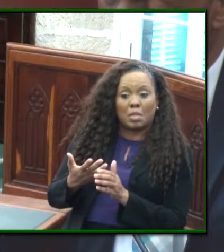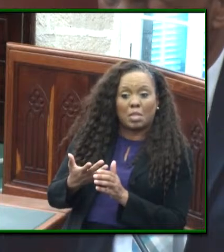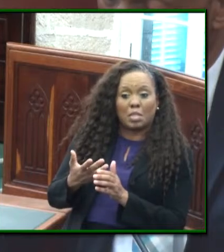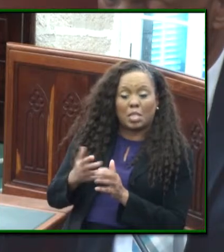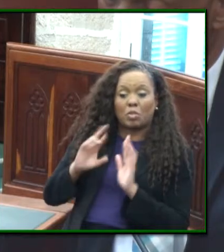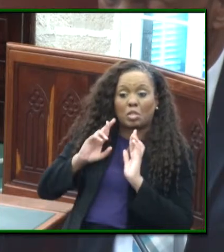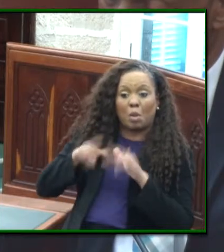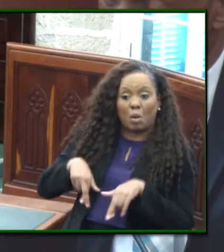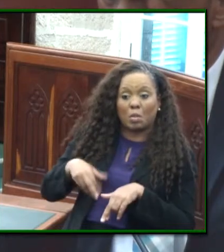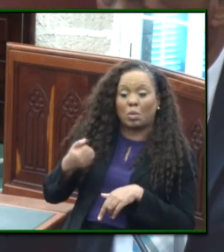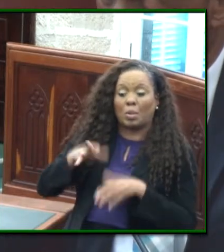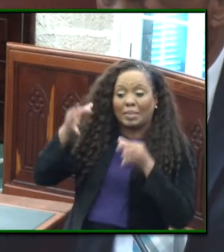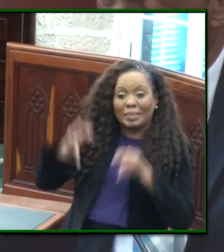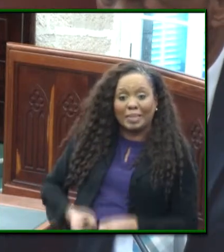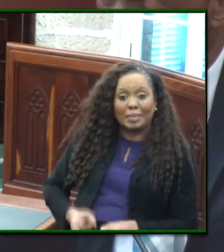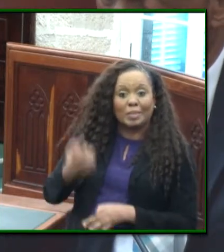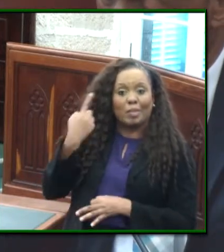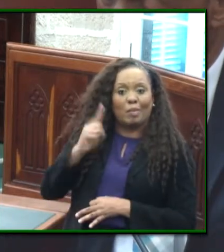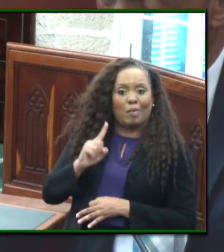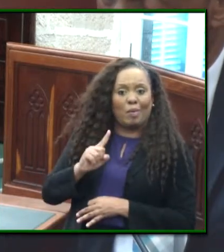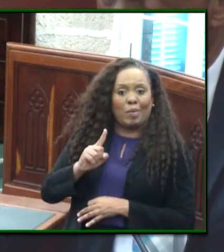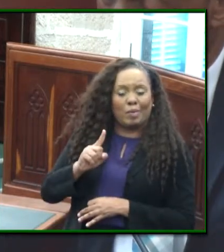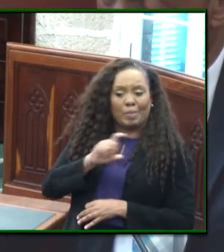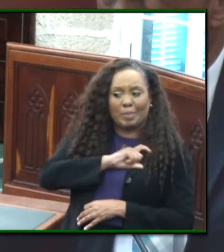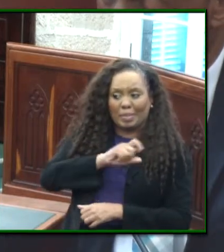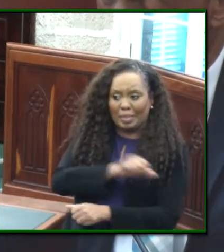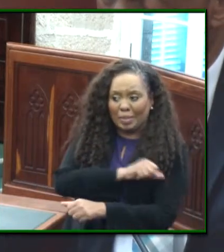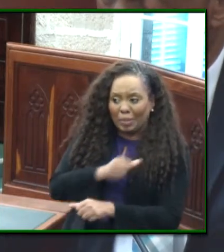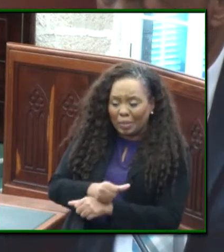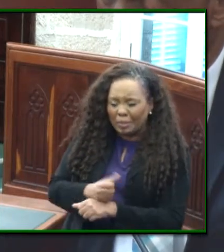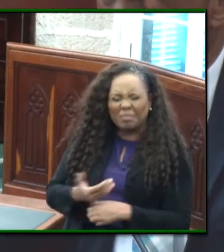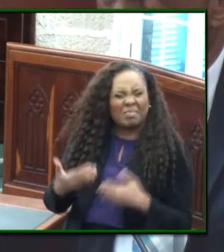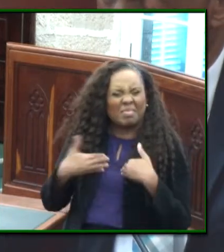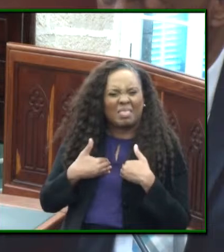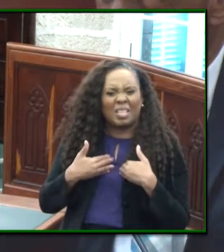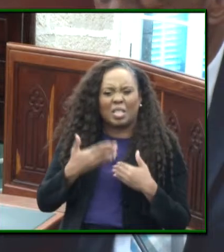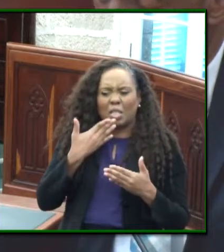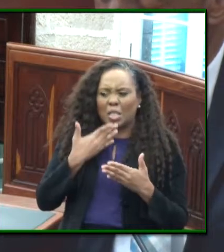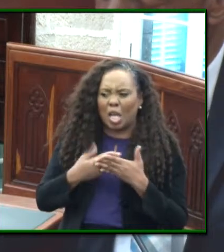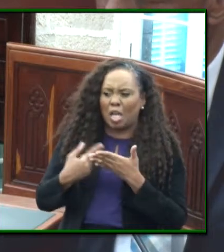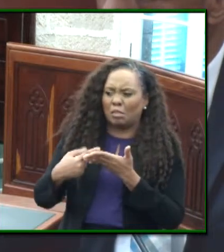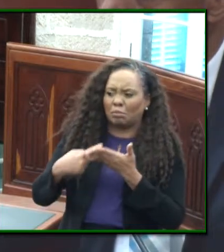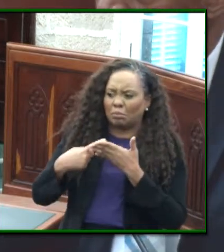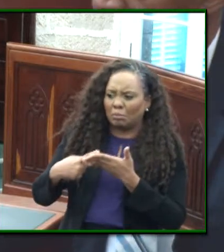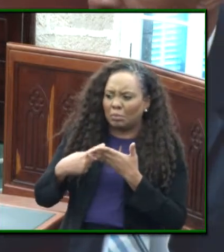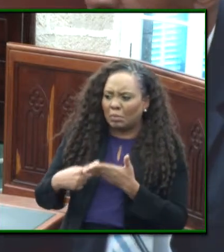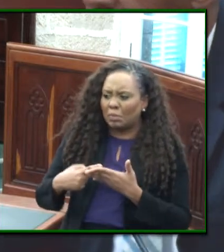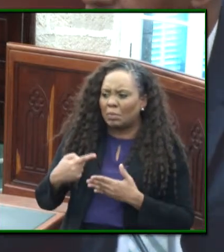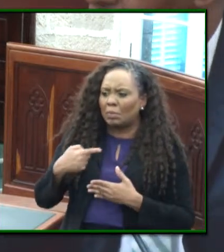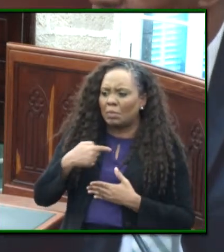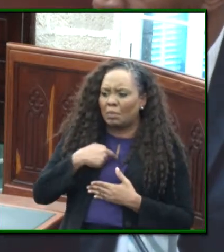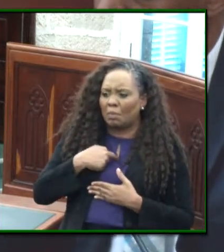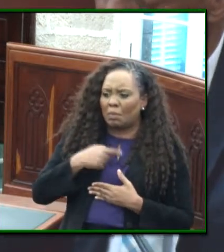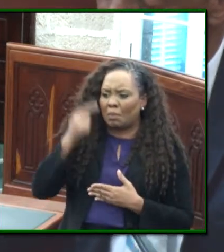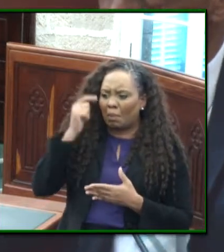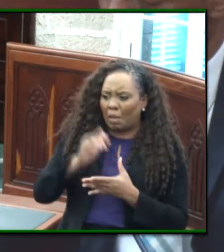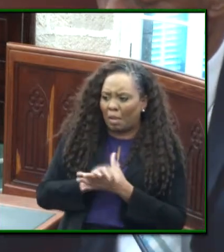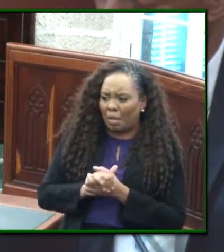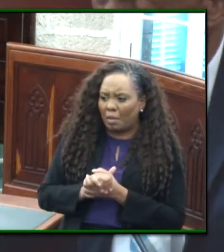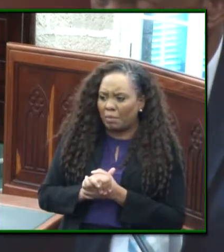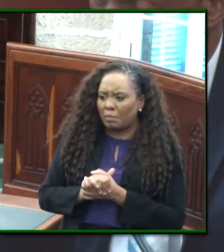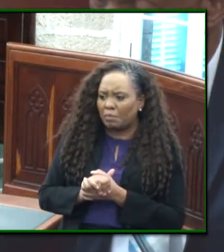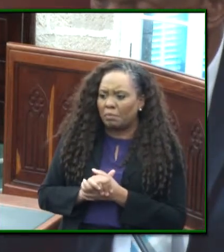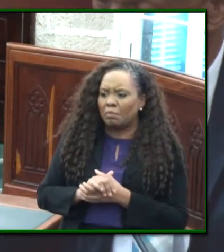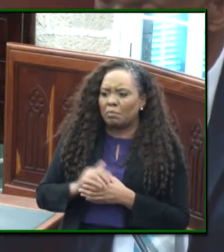While we had a robust discussion, and I believe there's a sense coming out of that meeting with them that they